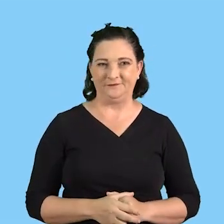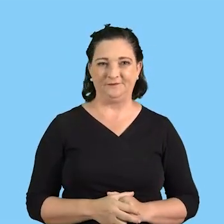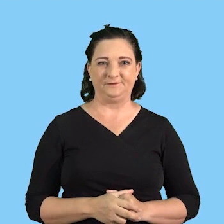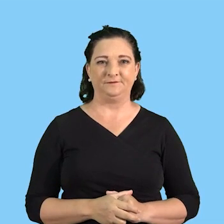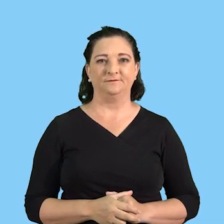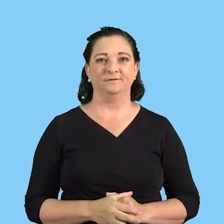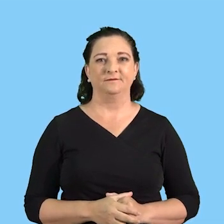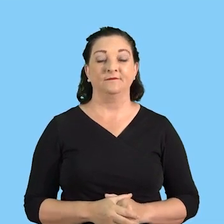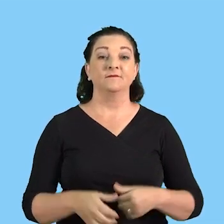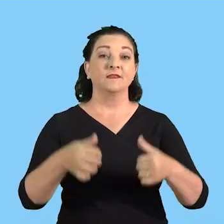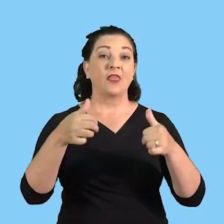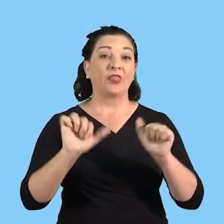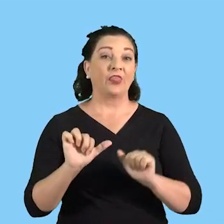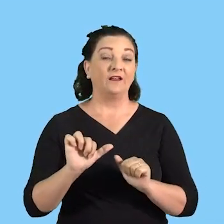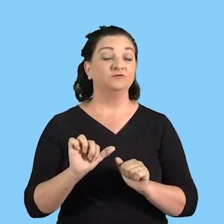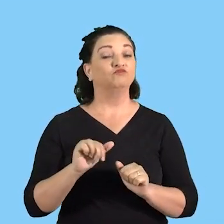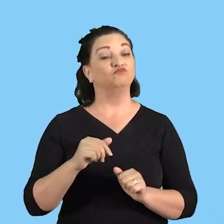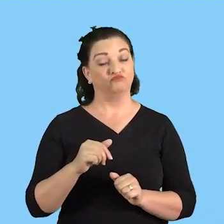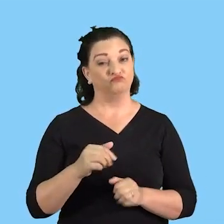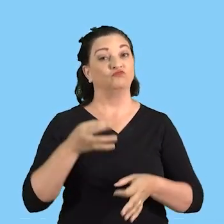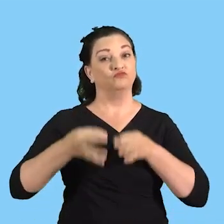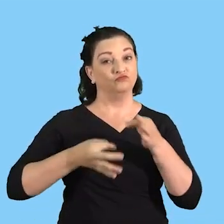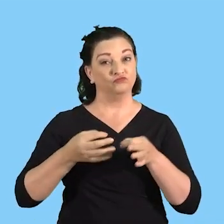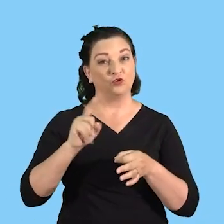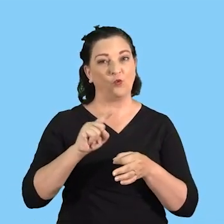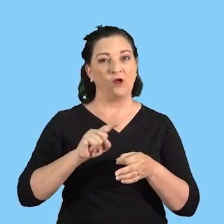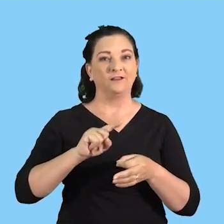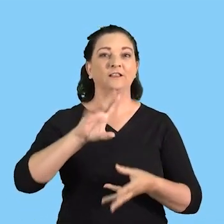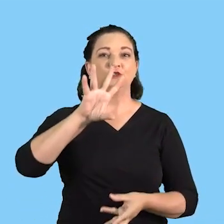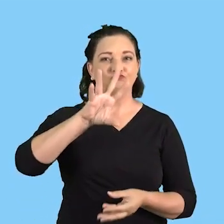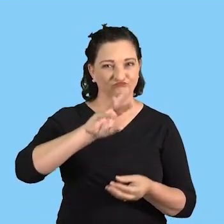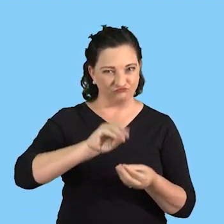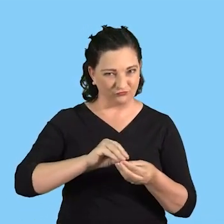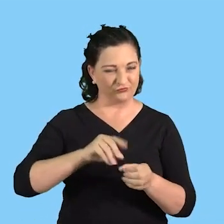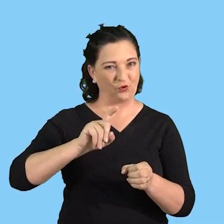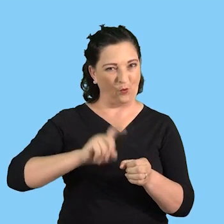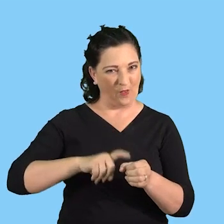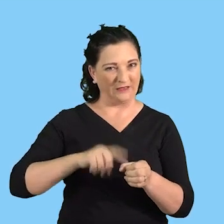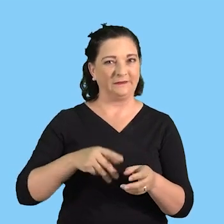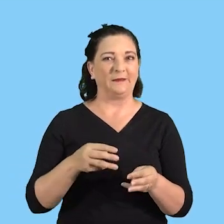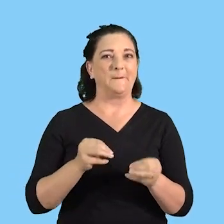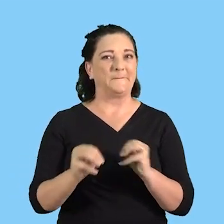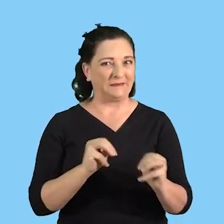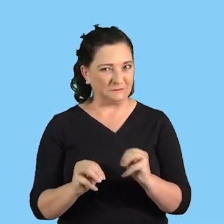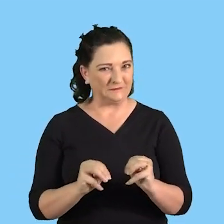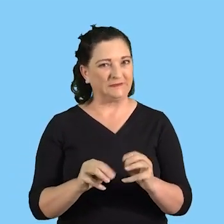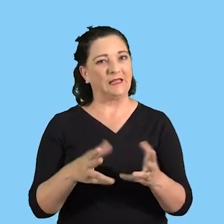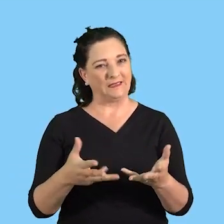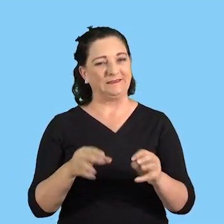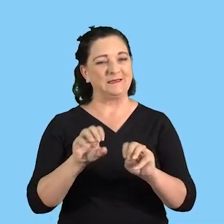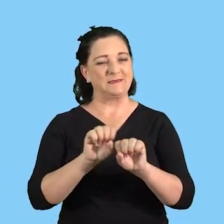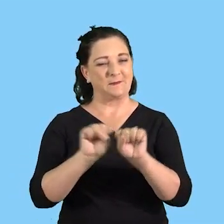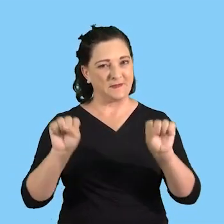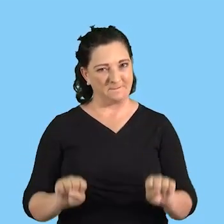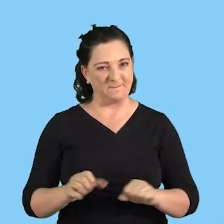also be able to explain total quality management as part of quality management